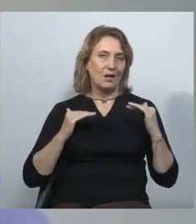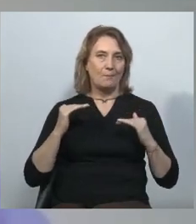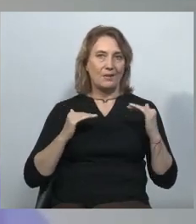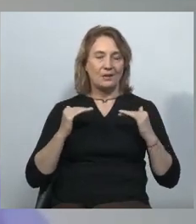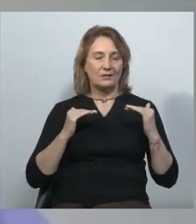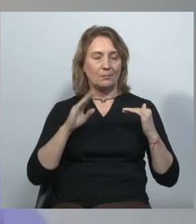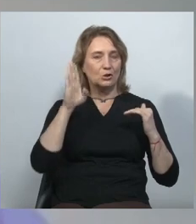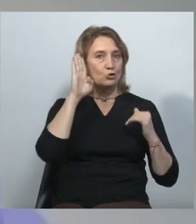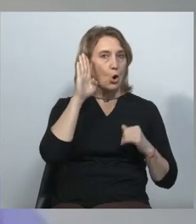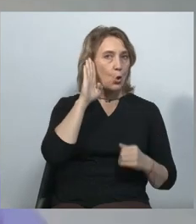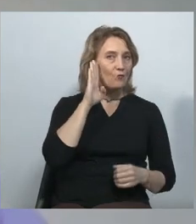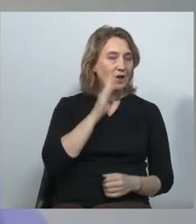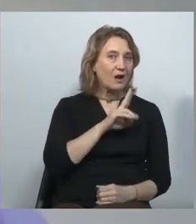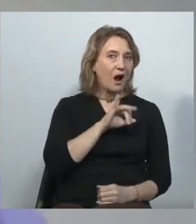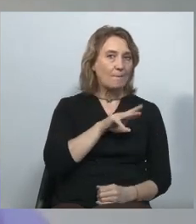parameters,